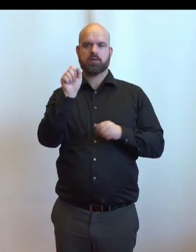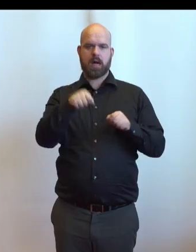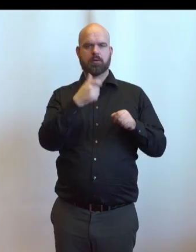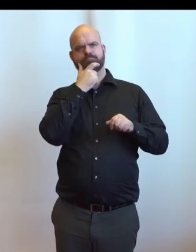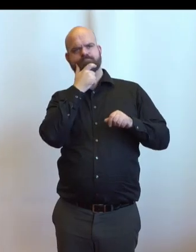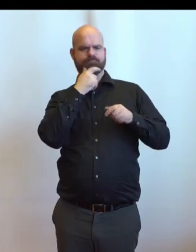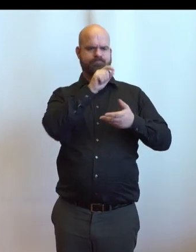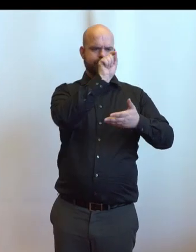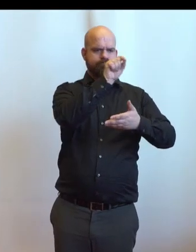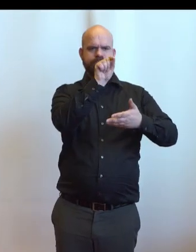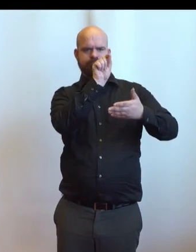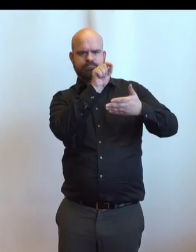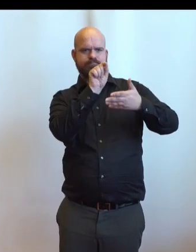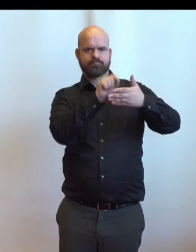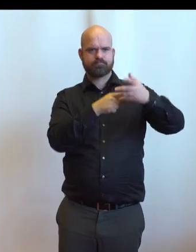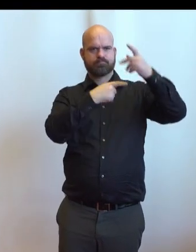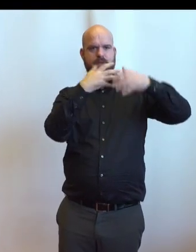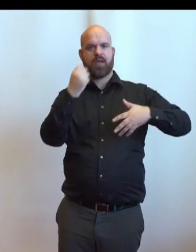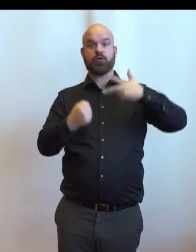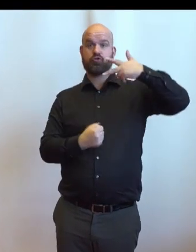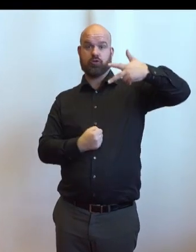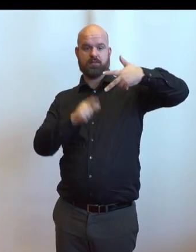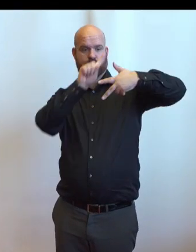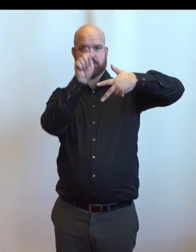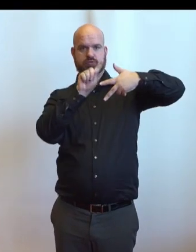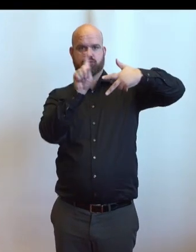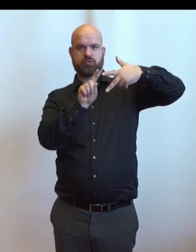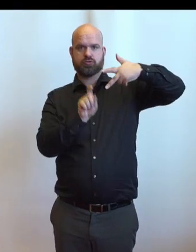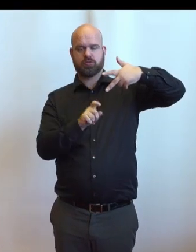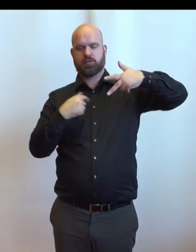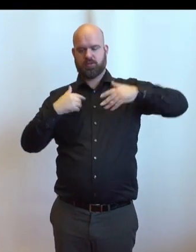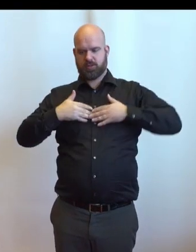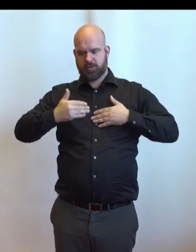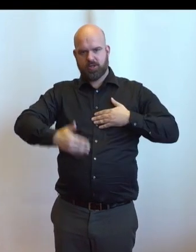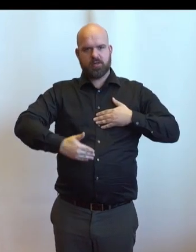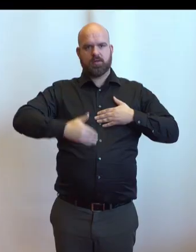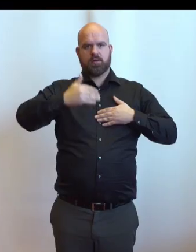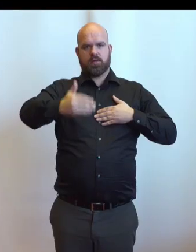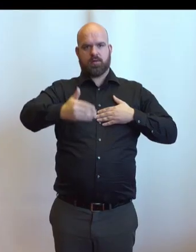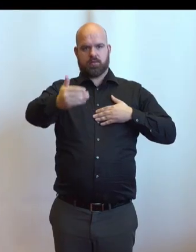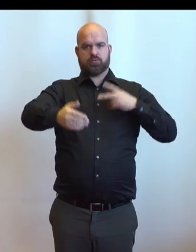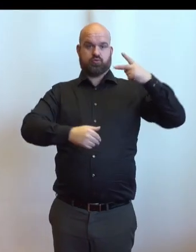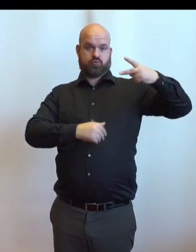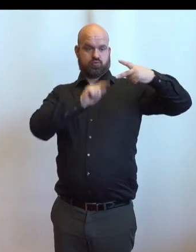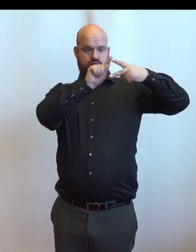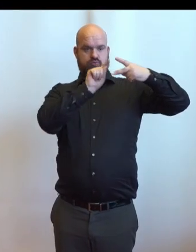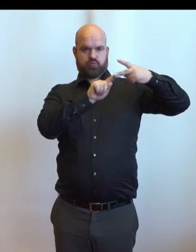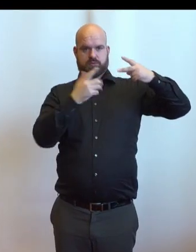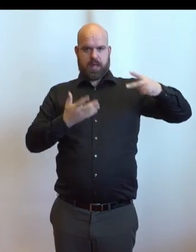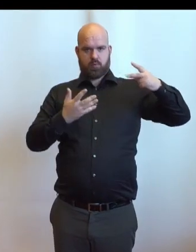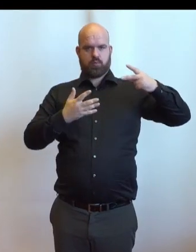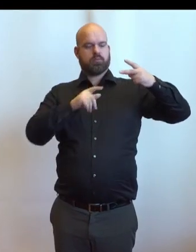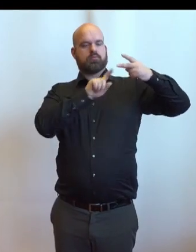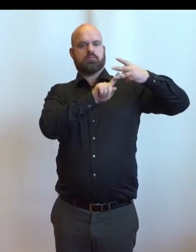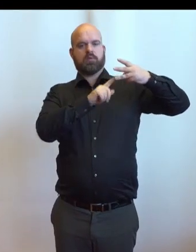have 3 questions during the day, two during this session and 1 during the afternoon session. The first question, if possible, you should